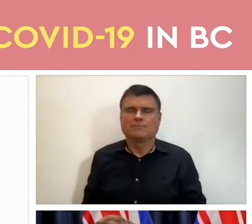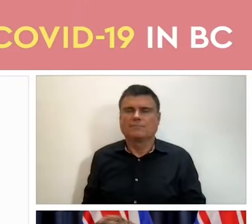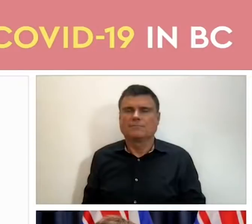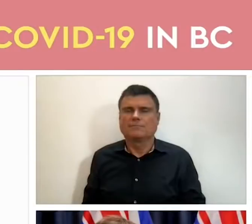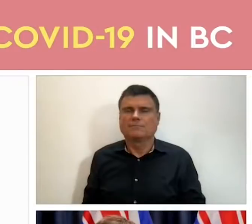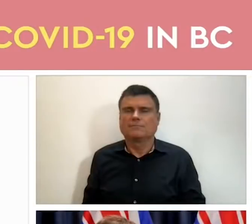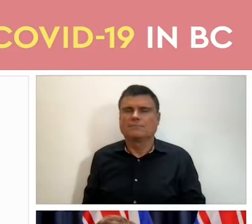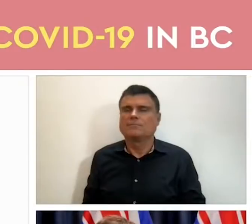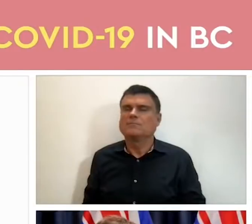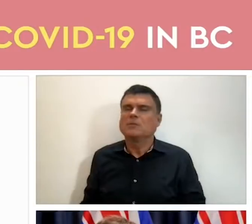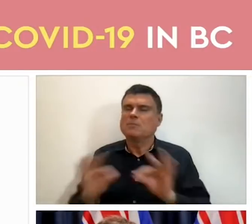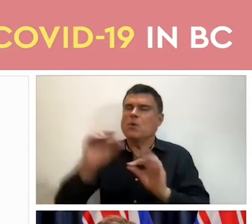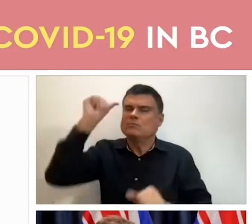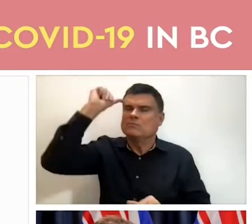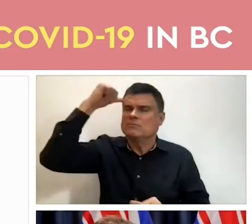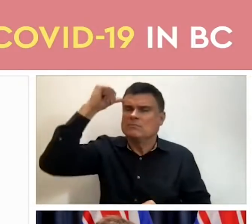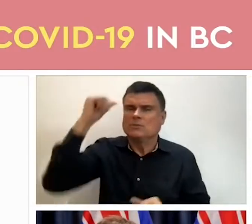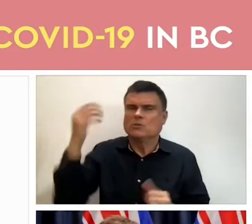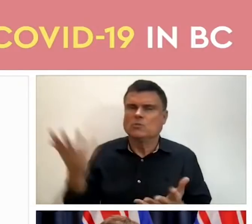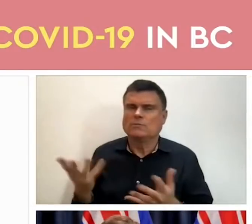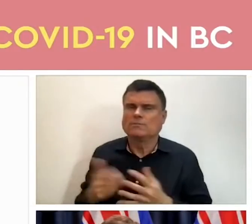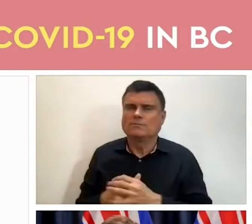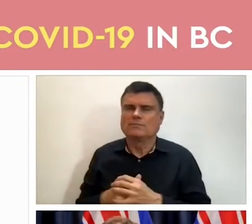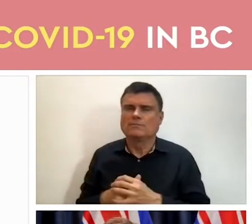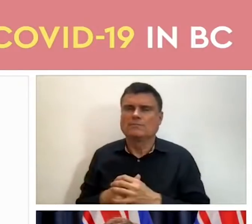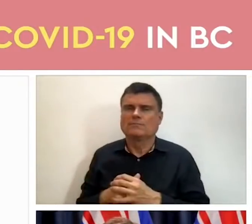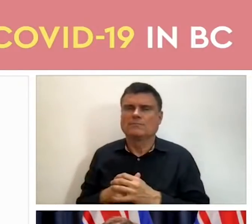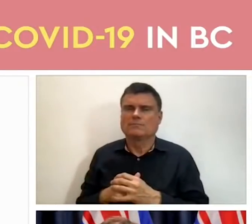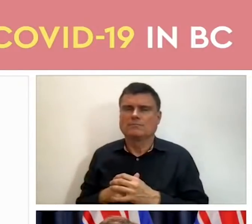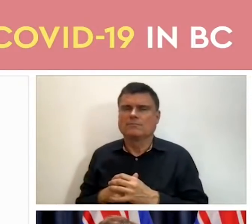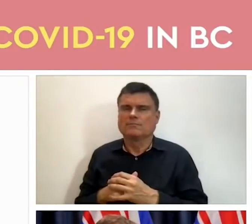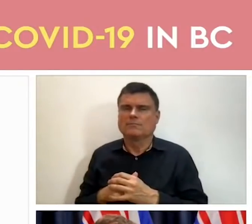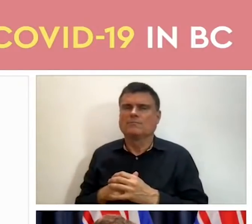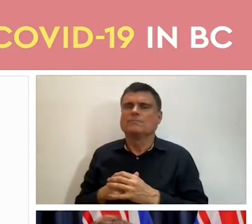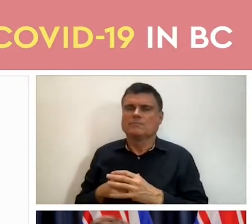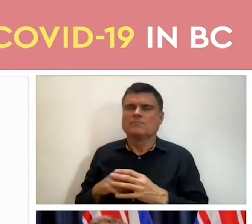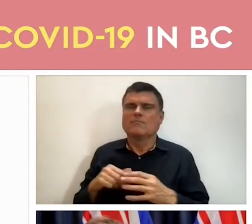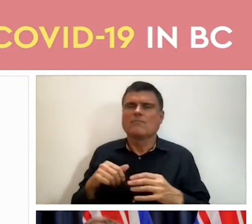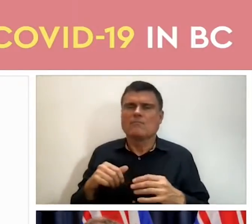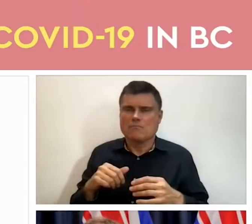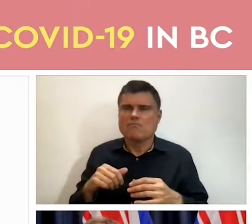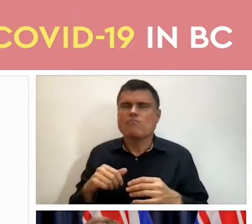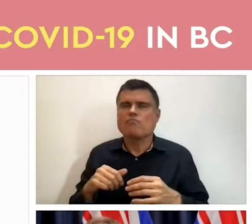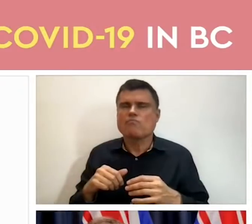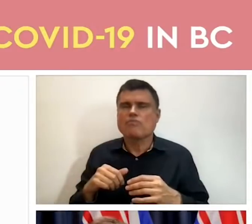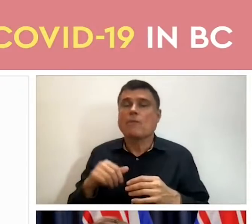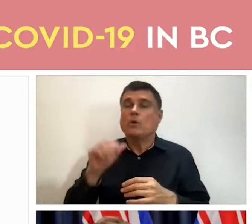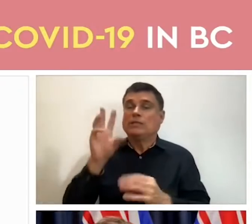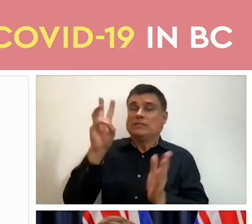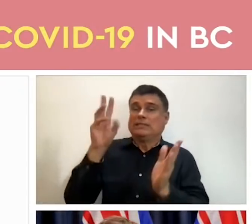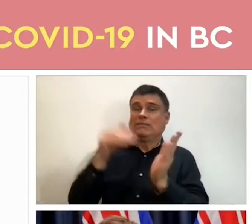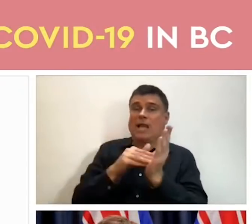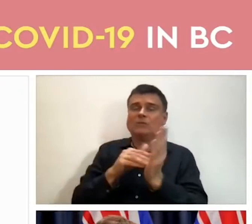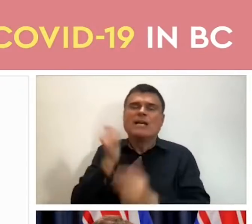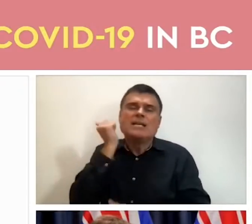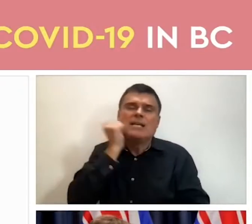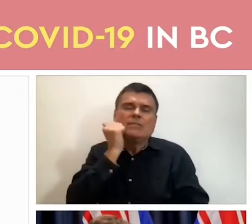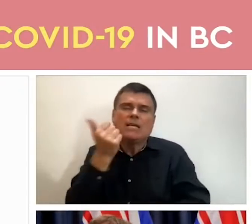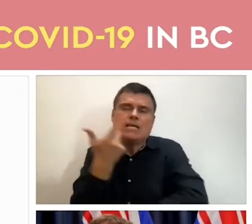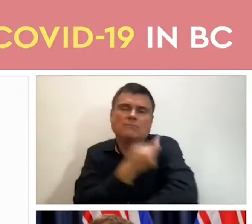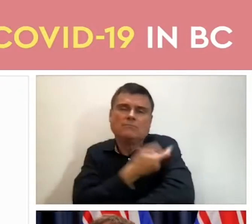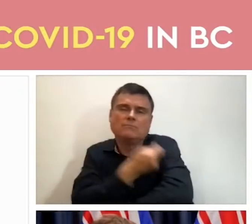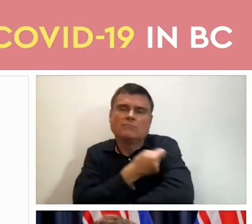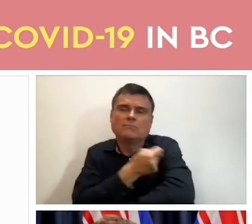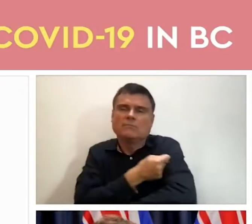to put the Vancouver Convention Centre in place for 6,000 vaccinations a day, it requires 130 immunizers working 12-hour shifts and